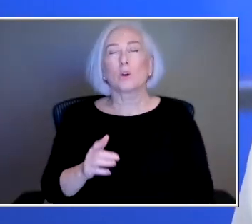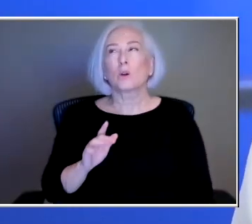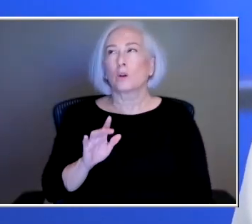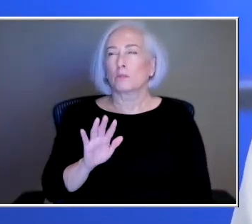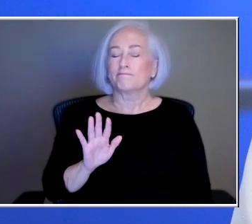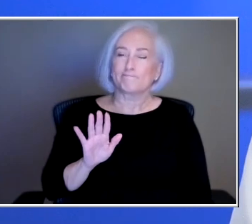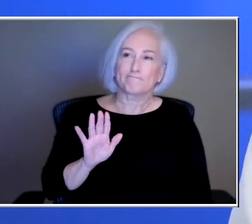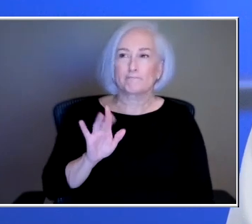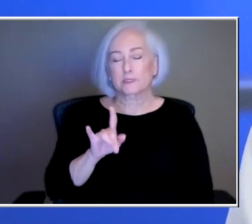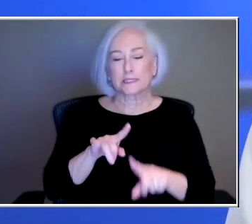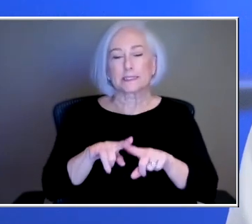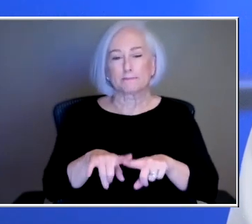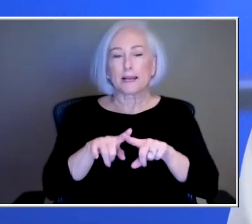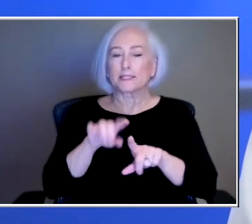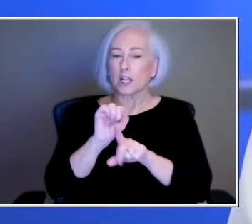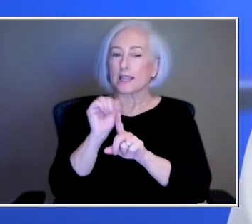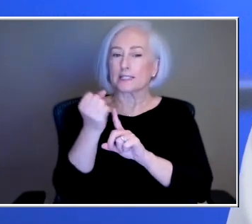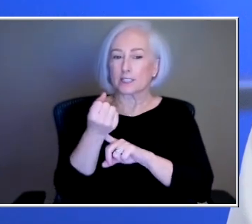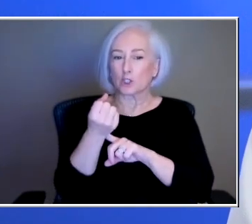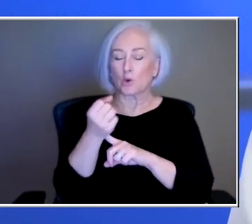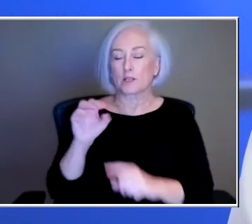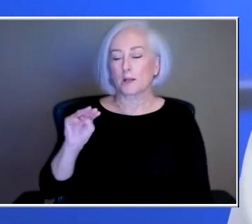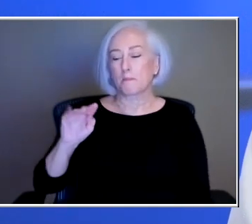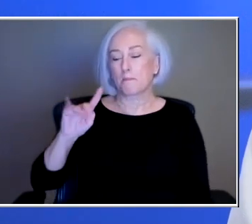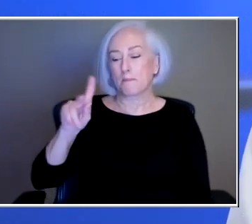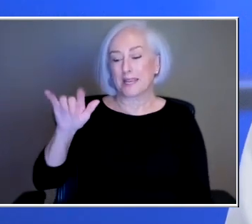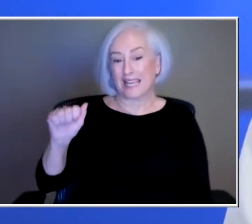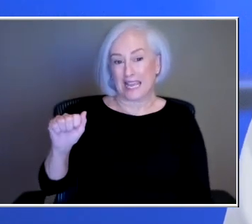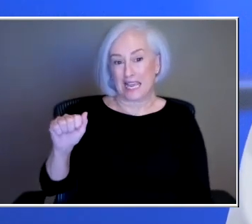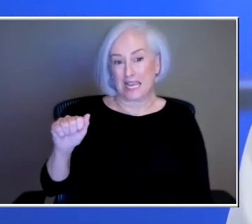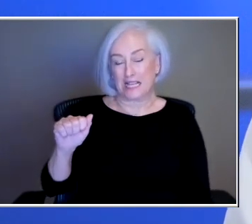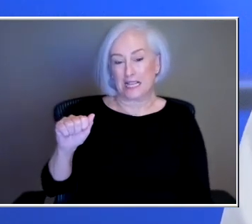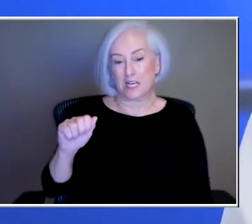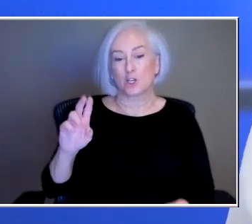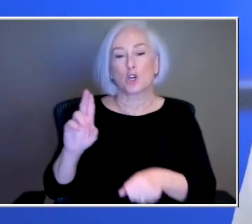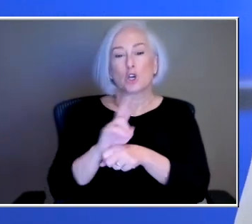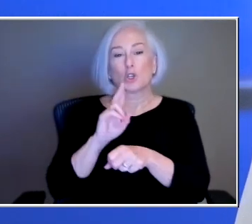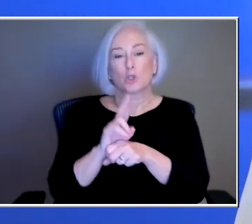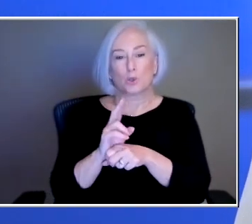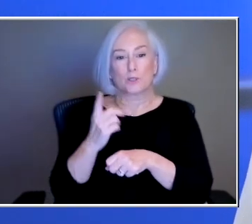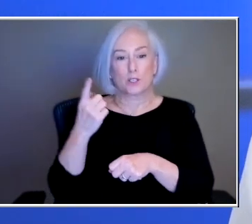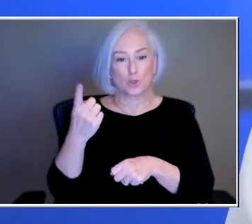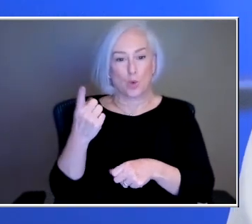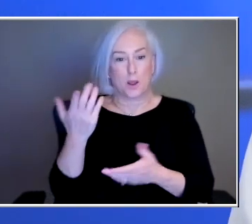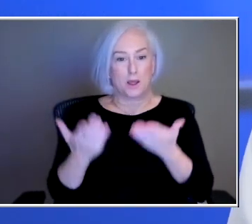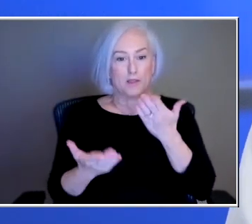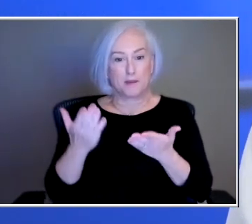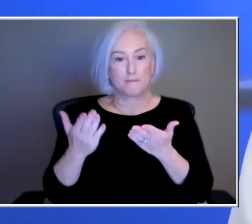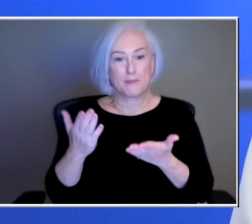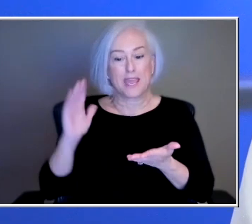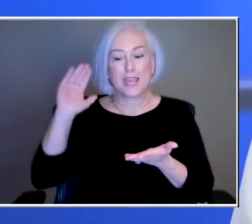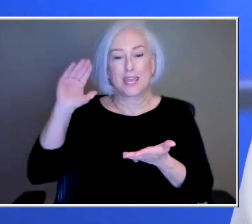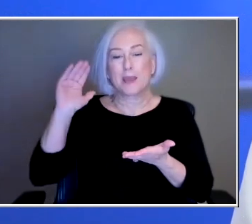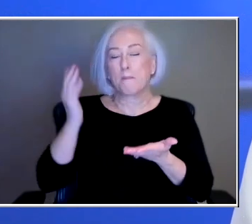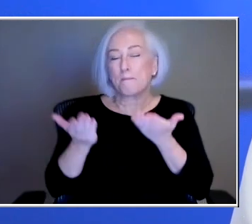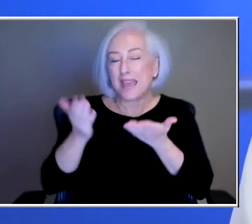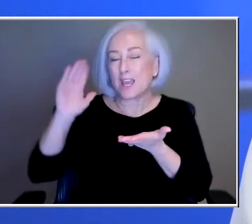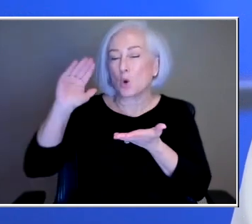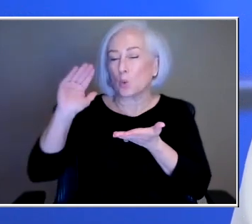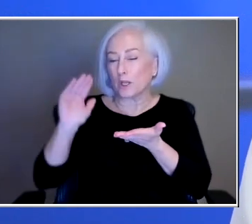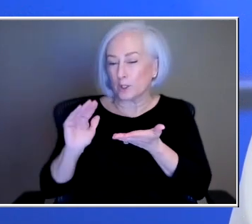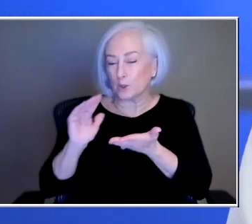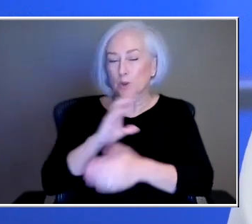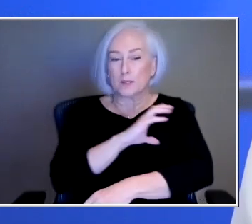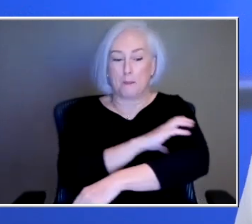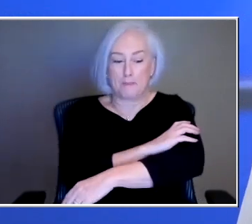situation exactly. So, Mikayla's taking one that actually, could potentially lower blood pressure, but it's really intended to slow down that heart rate.